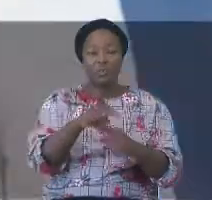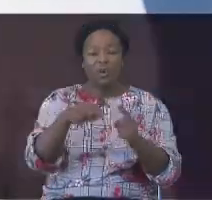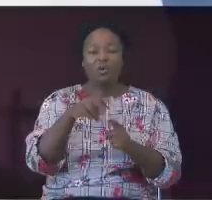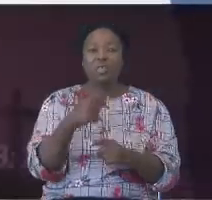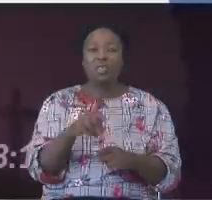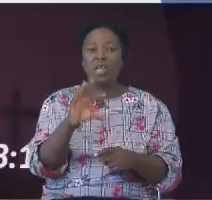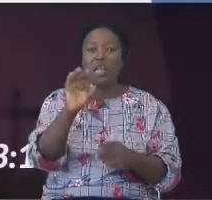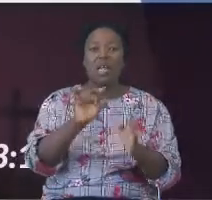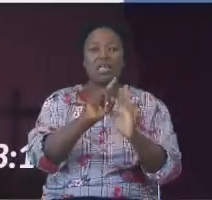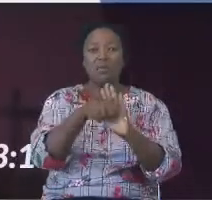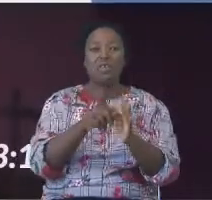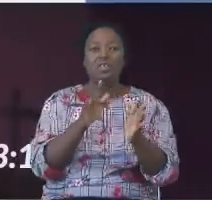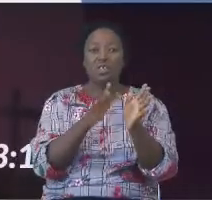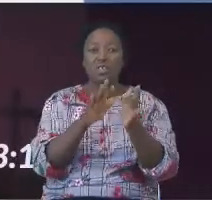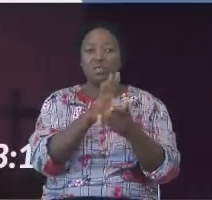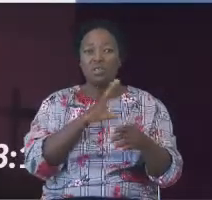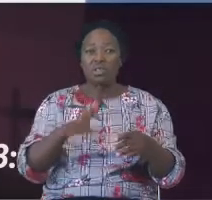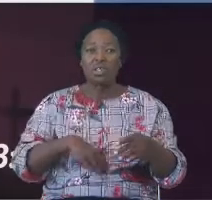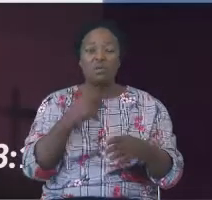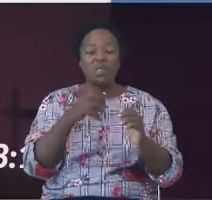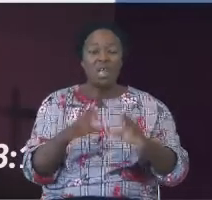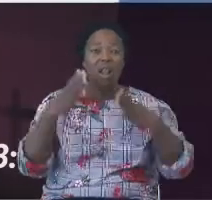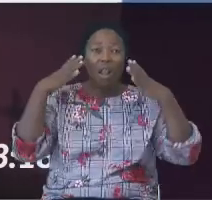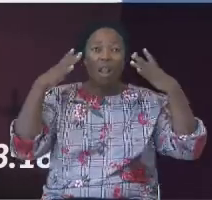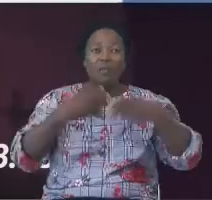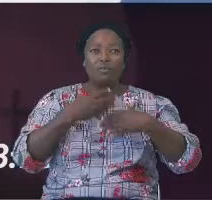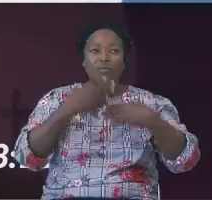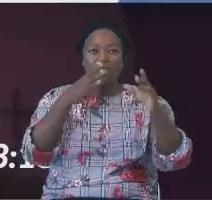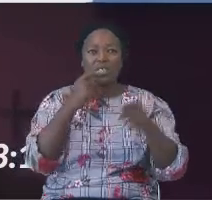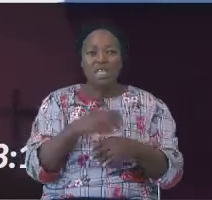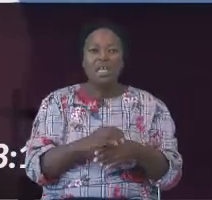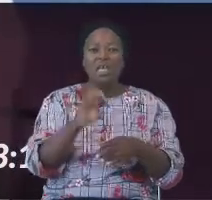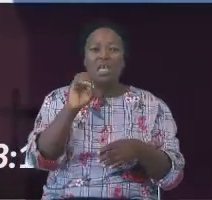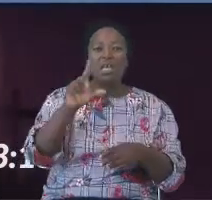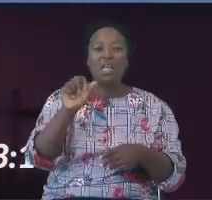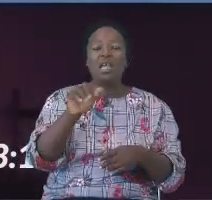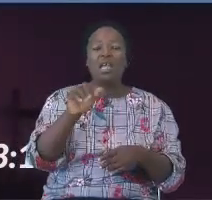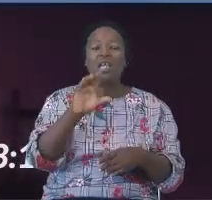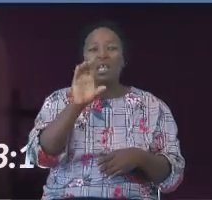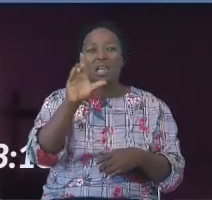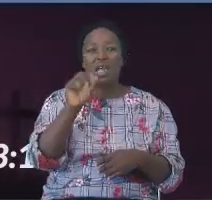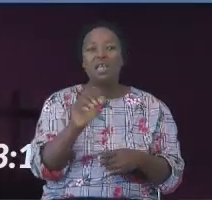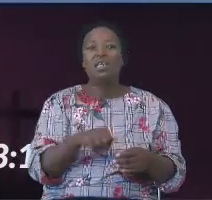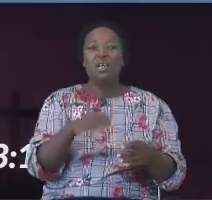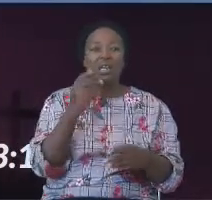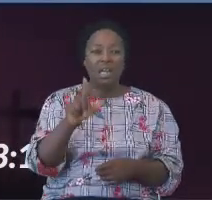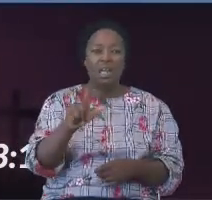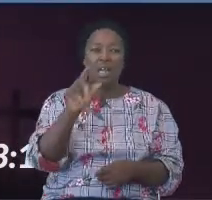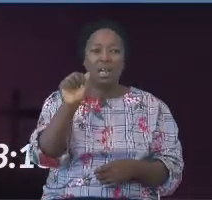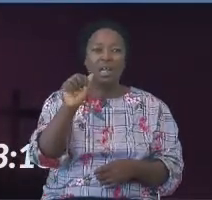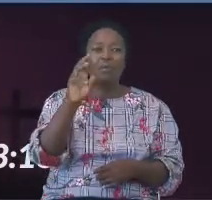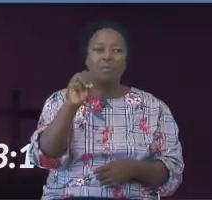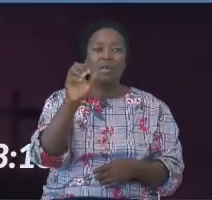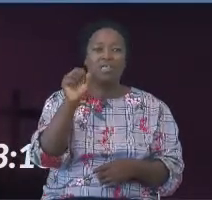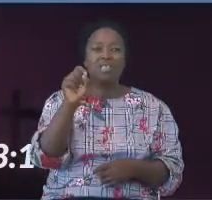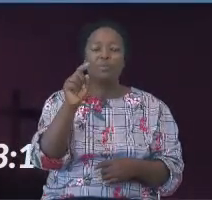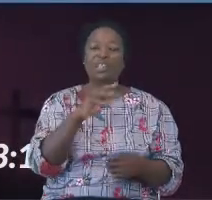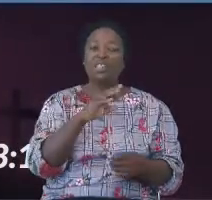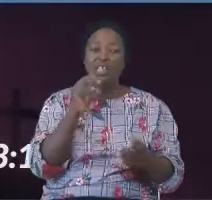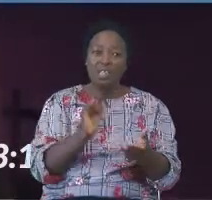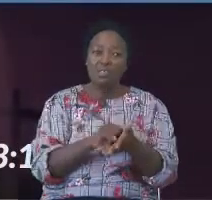about the ninth hour jesus christ with a loud voice saying eli eli